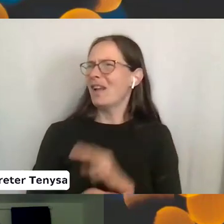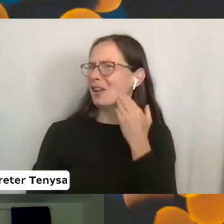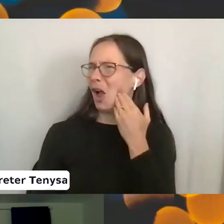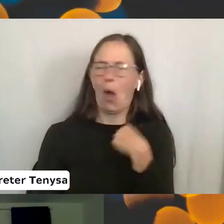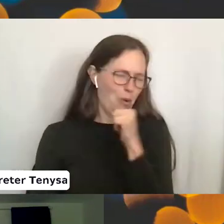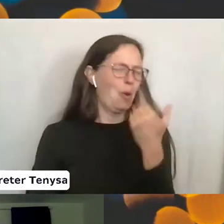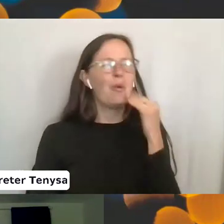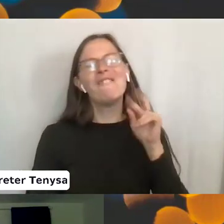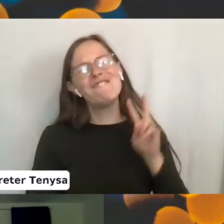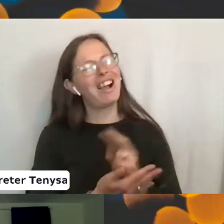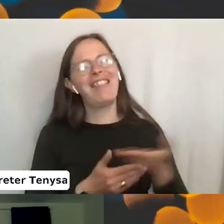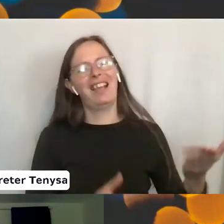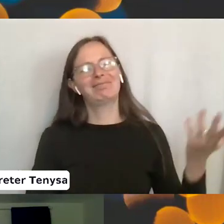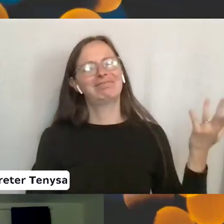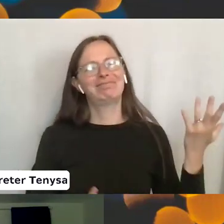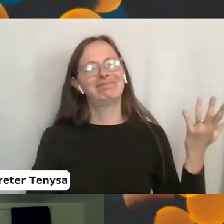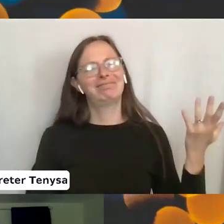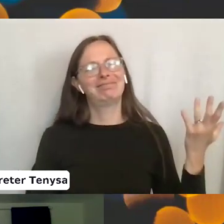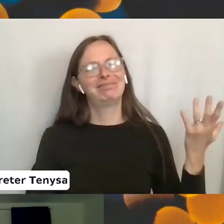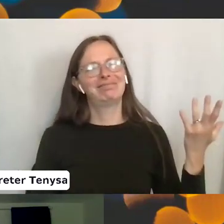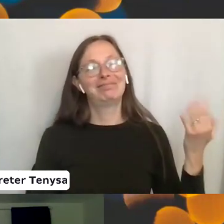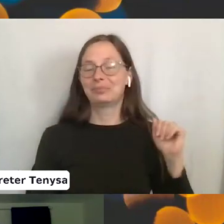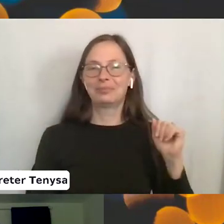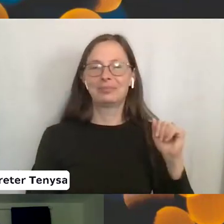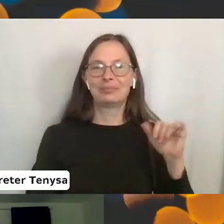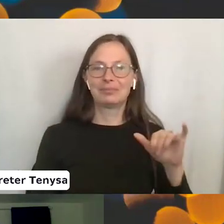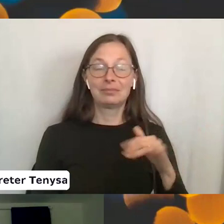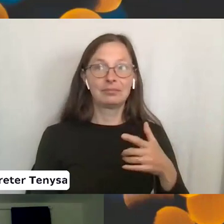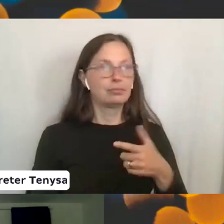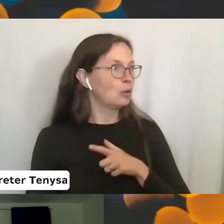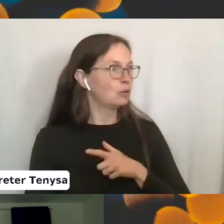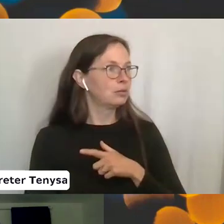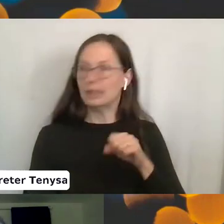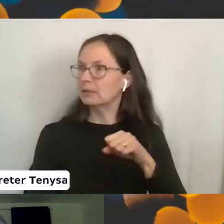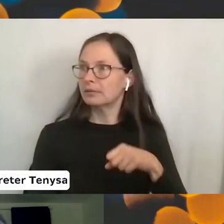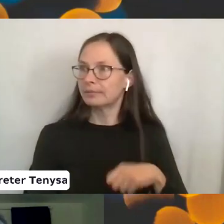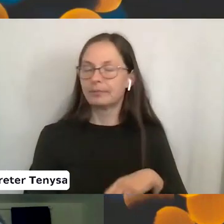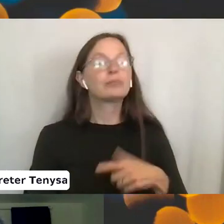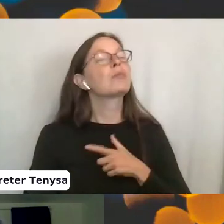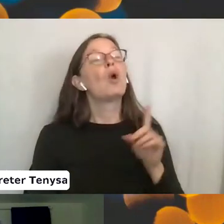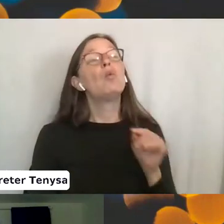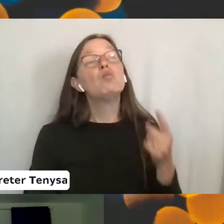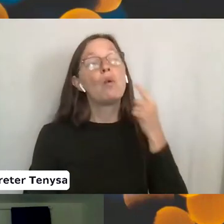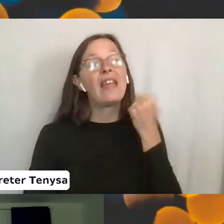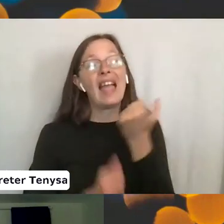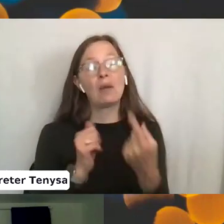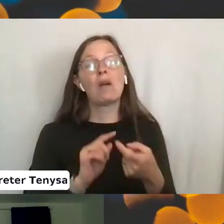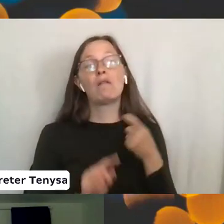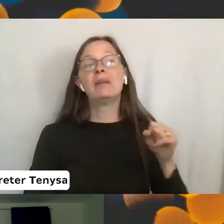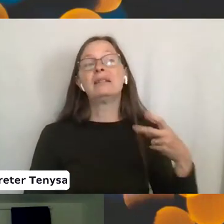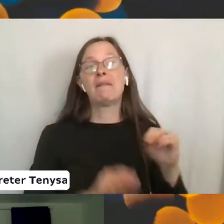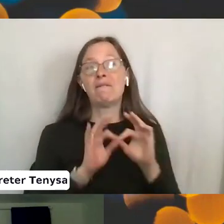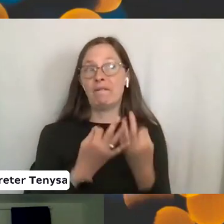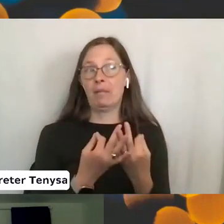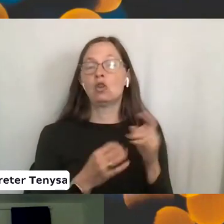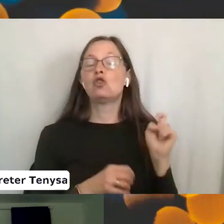fucking thing. Okay. Okay. Do you, is it my turn? Yes. Do you think anyone from the SPN